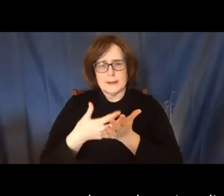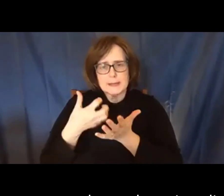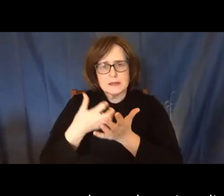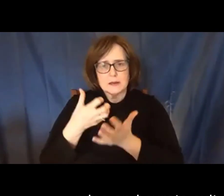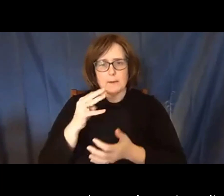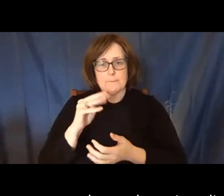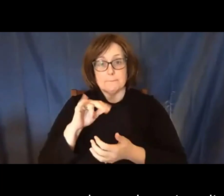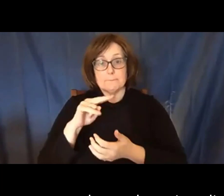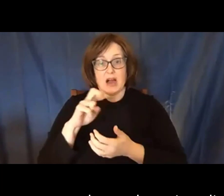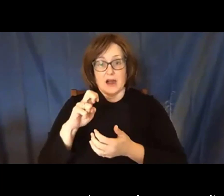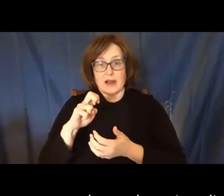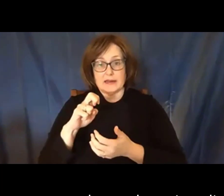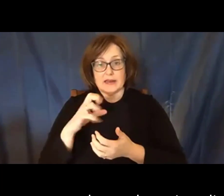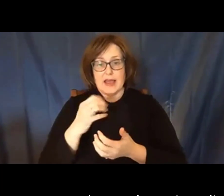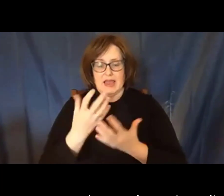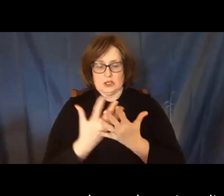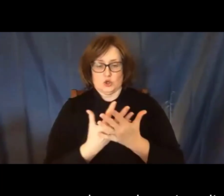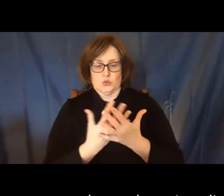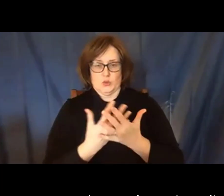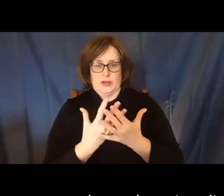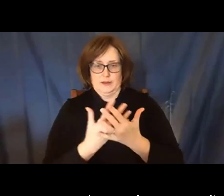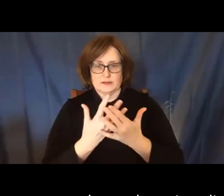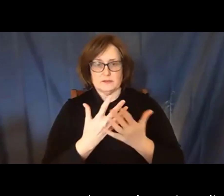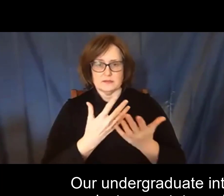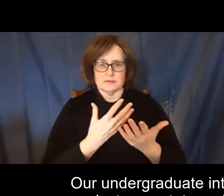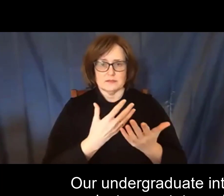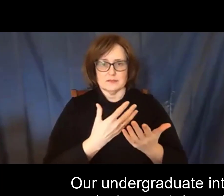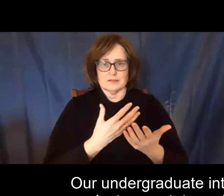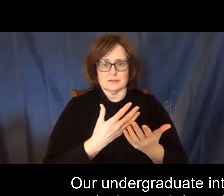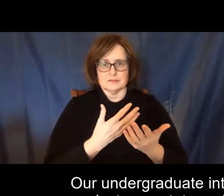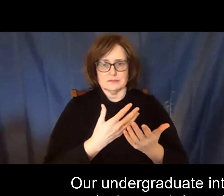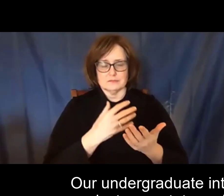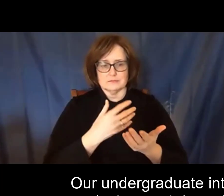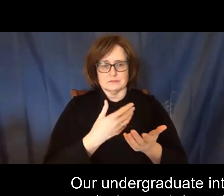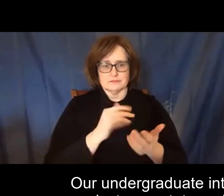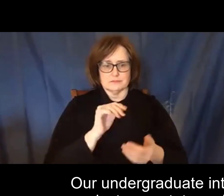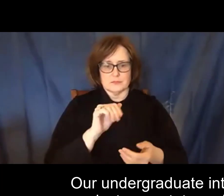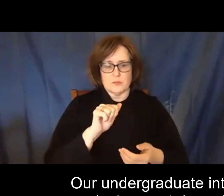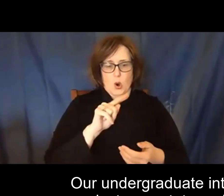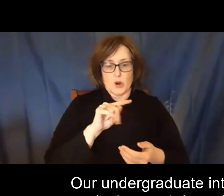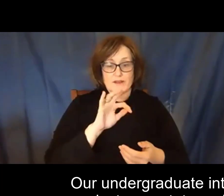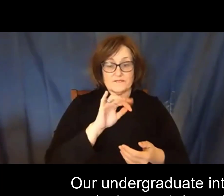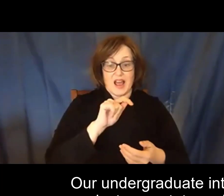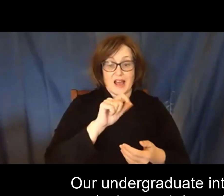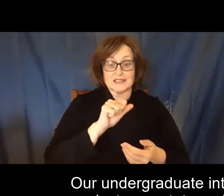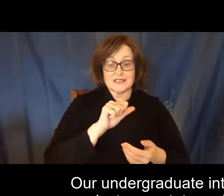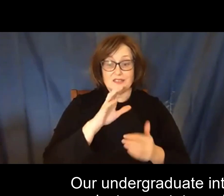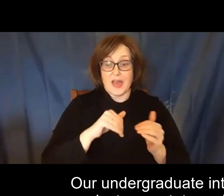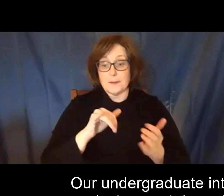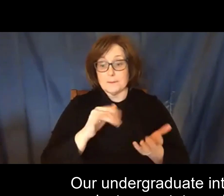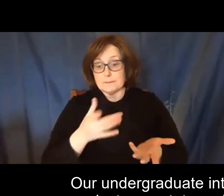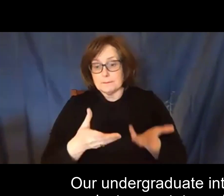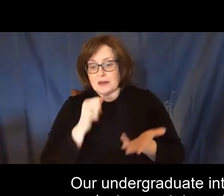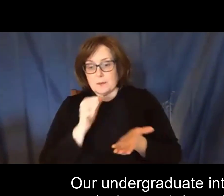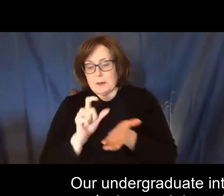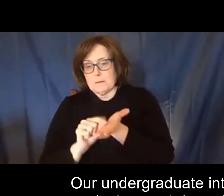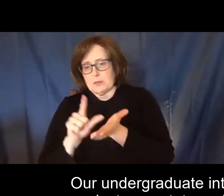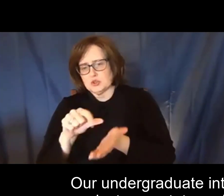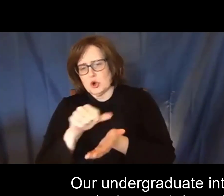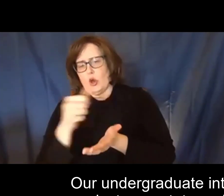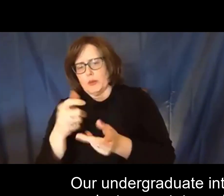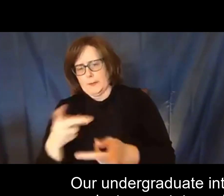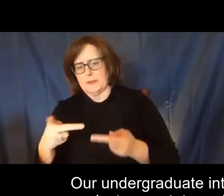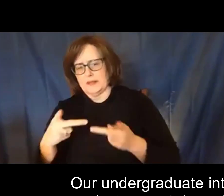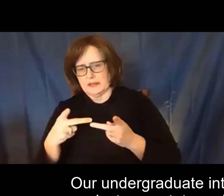not have received critical treatment. Our undergraduate interns add to our list of works to